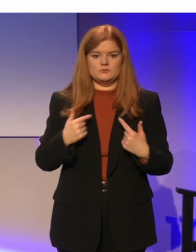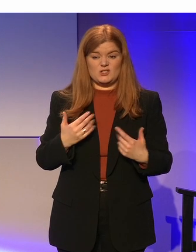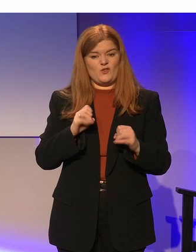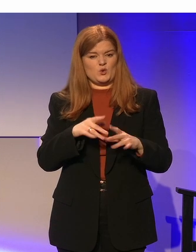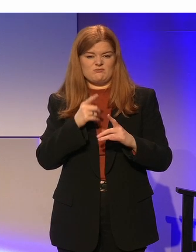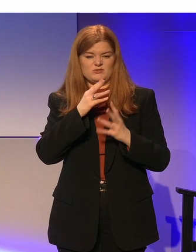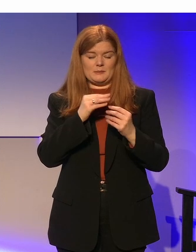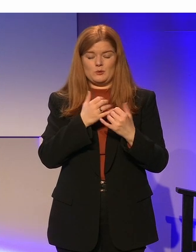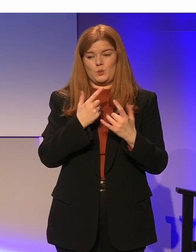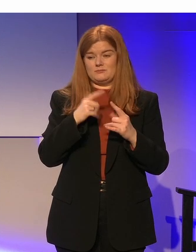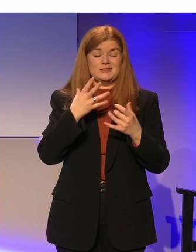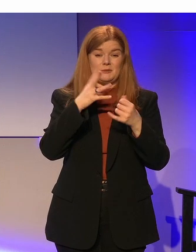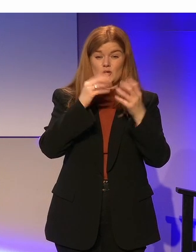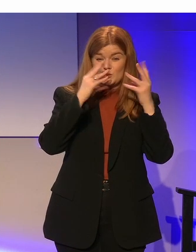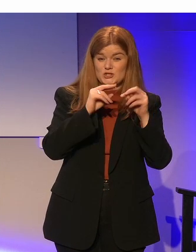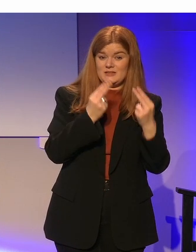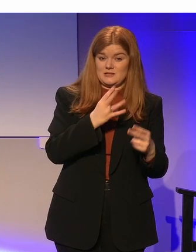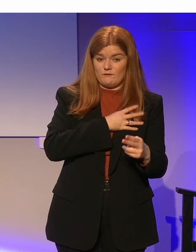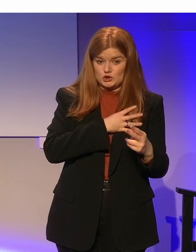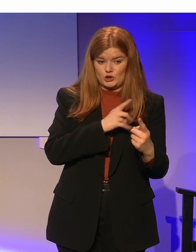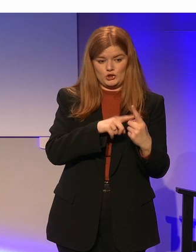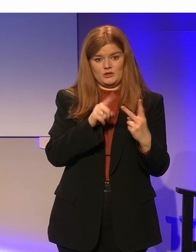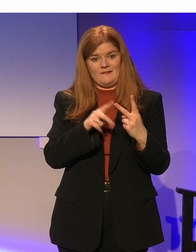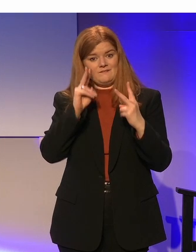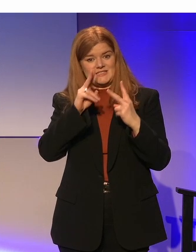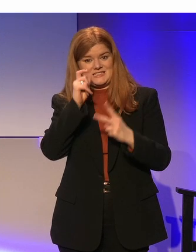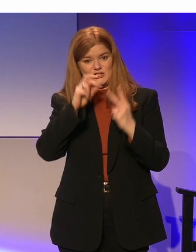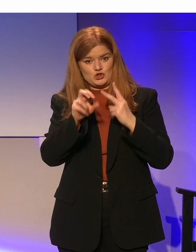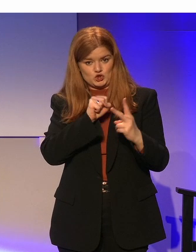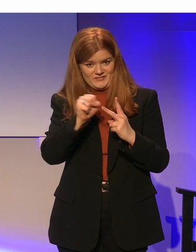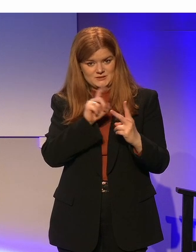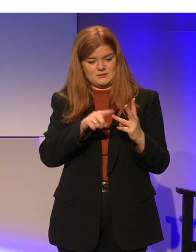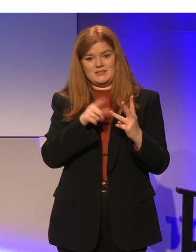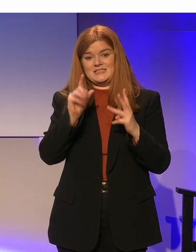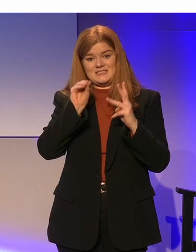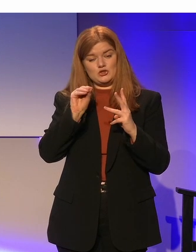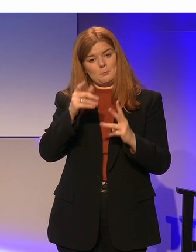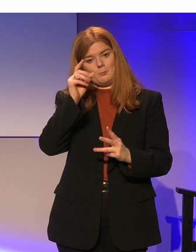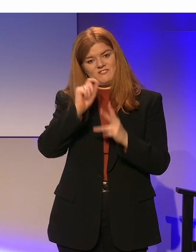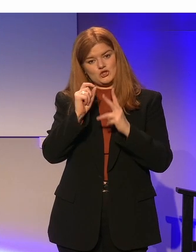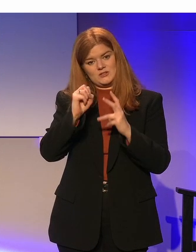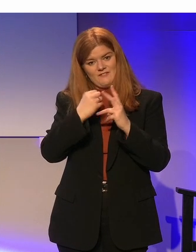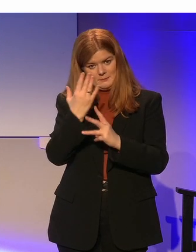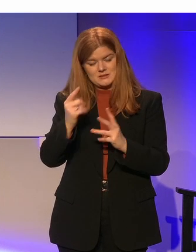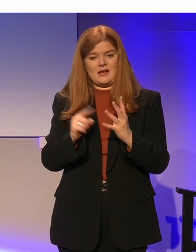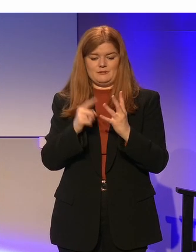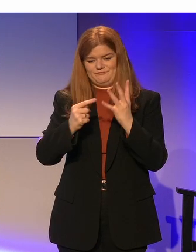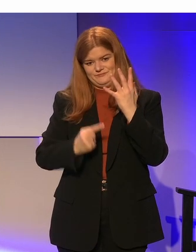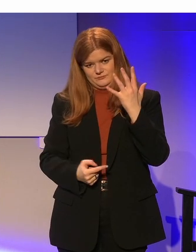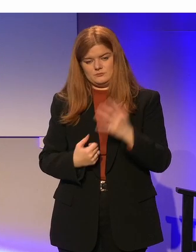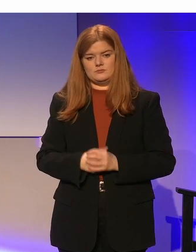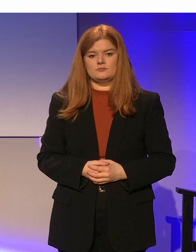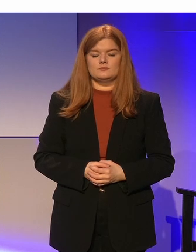talking about things like the Special Educational Needs Officer, the Visiting Teacher Service, teacher professional development, and so